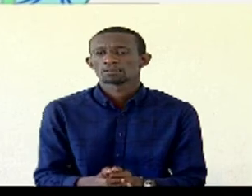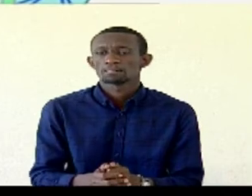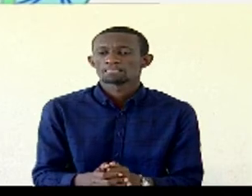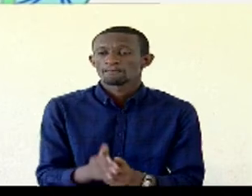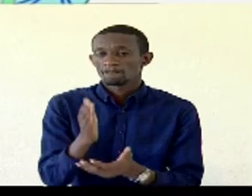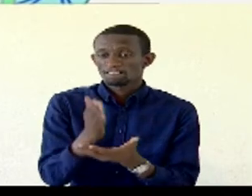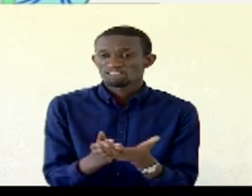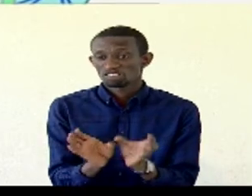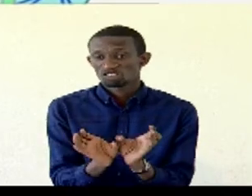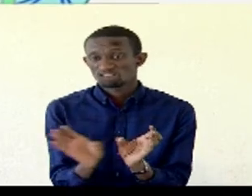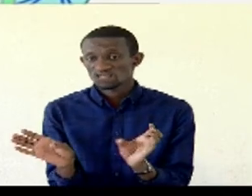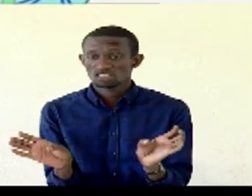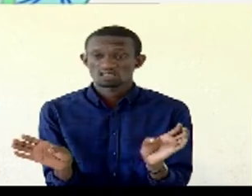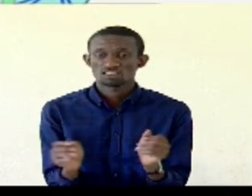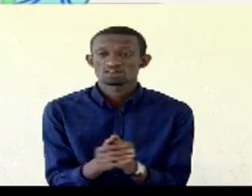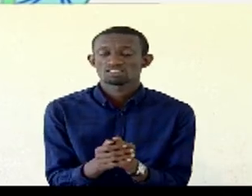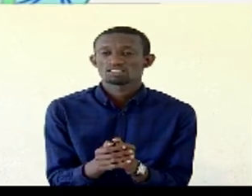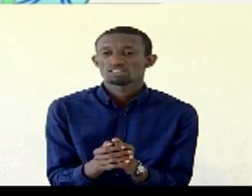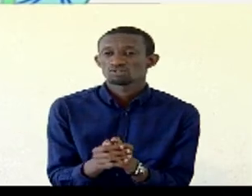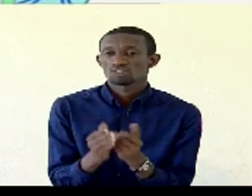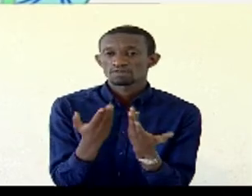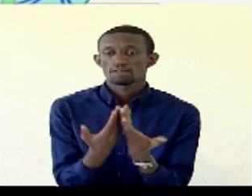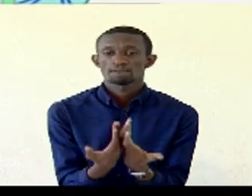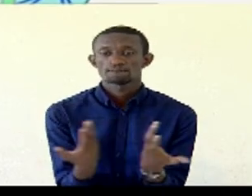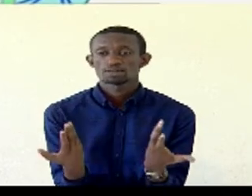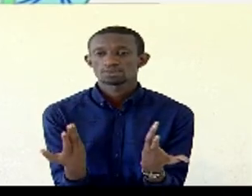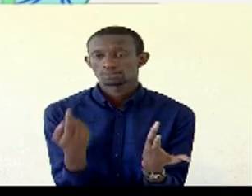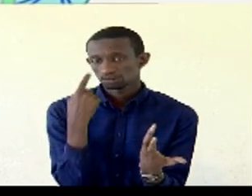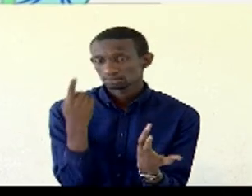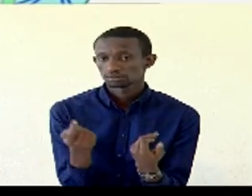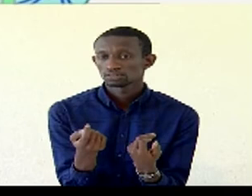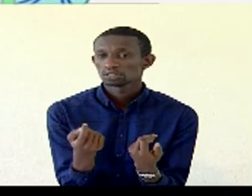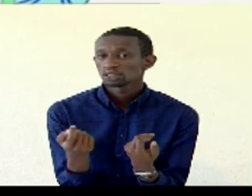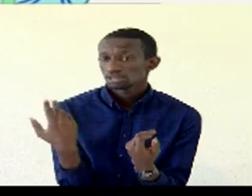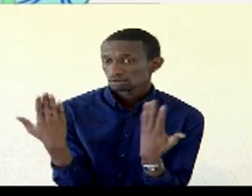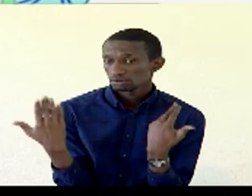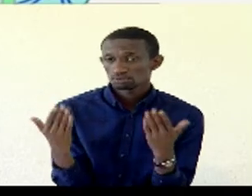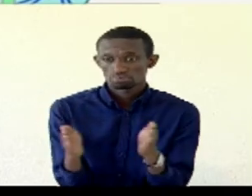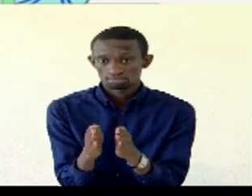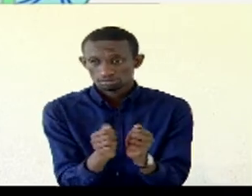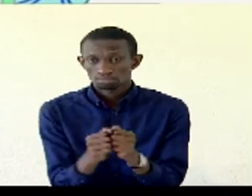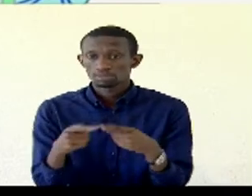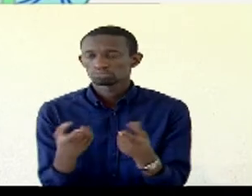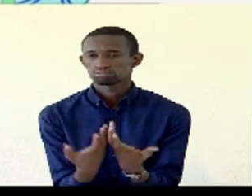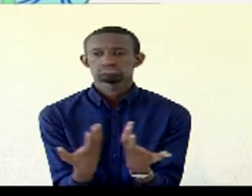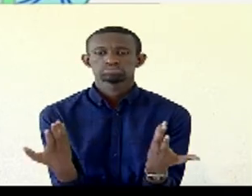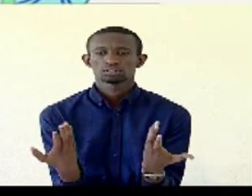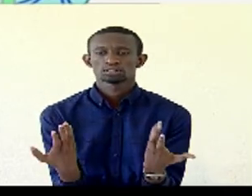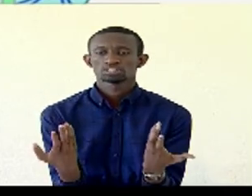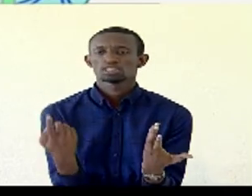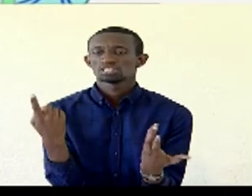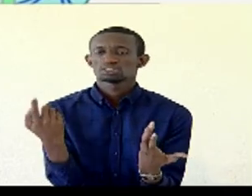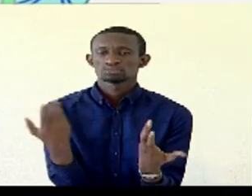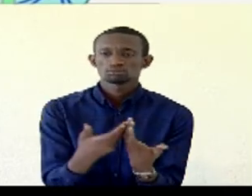pull our X-shaped and have it separate. Look, this was initially here, and this was initially here, that initially